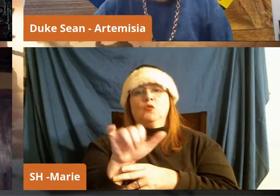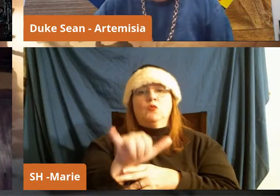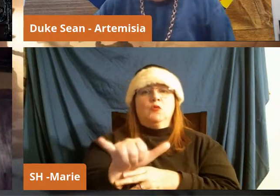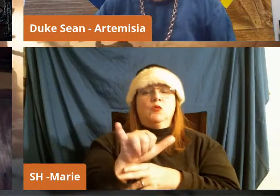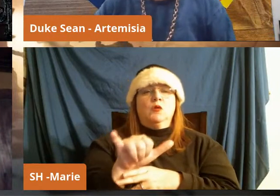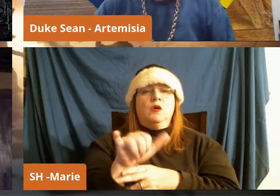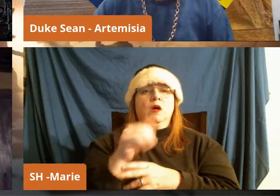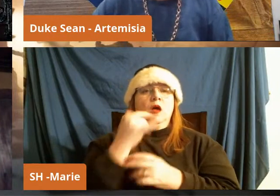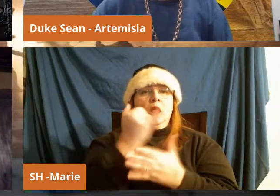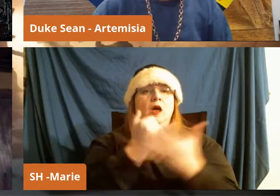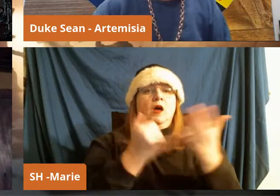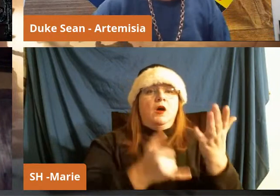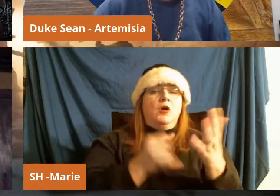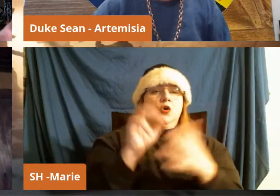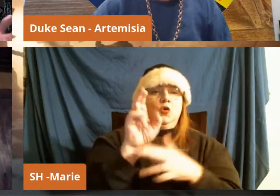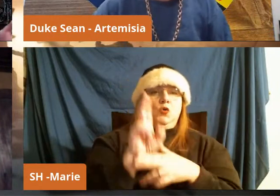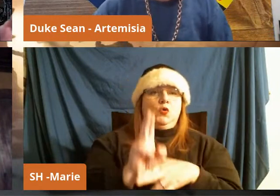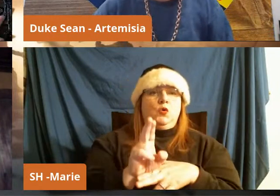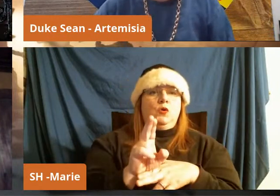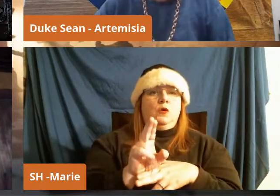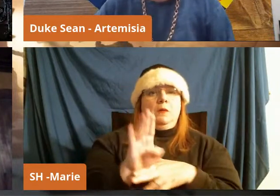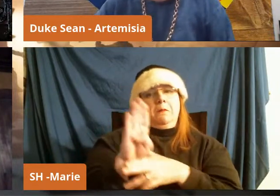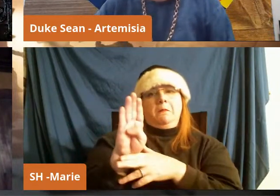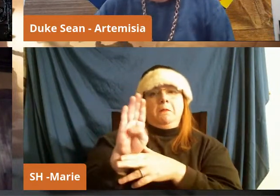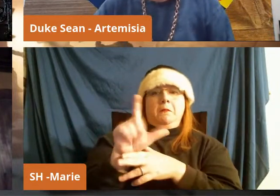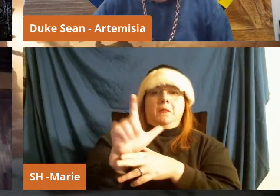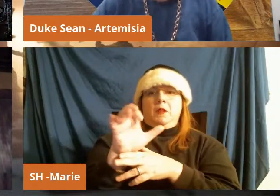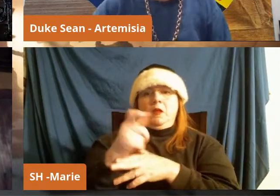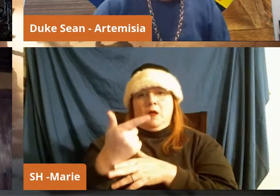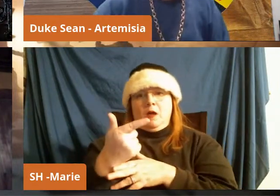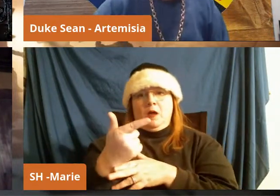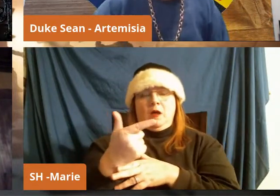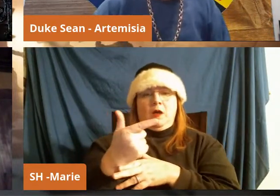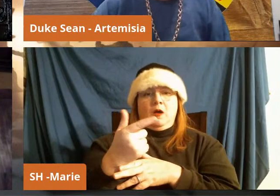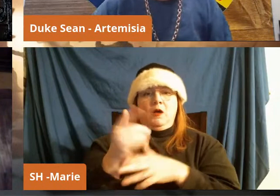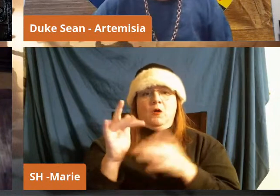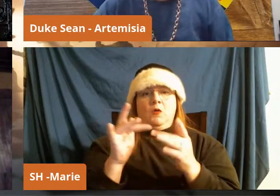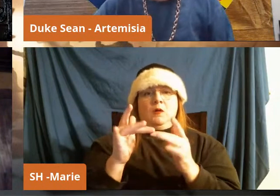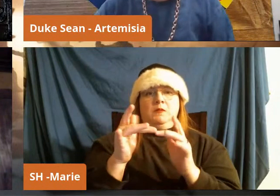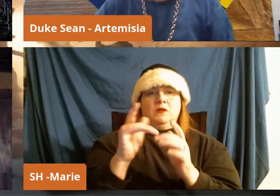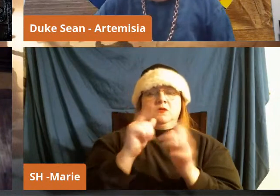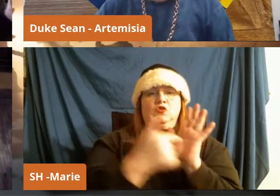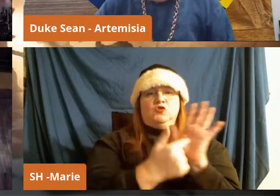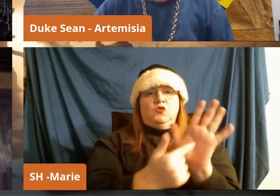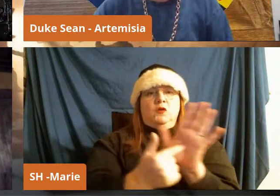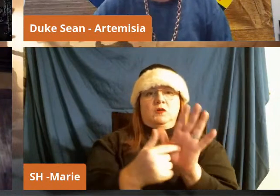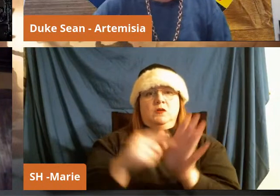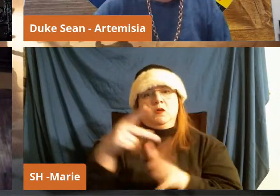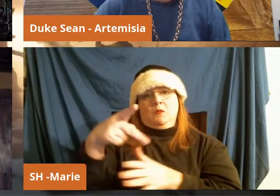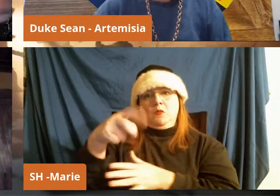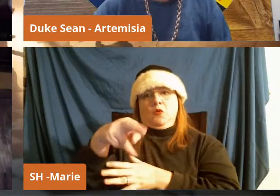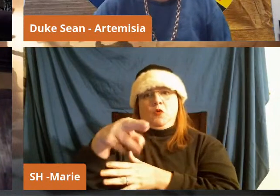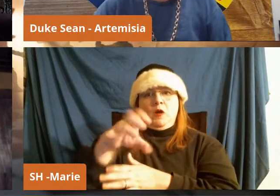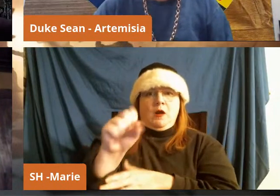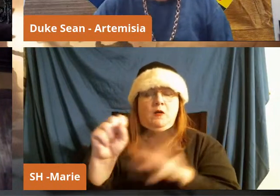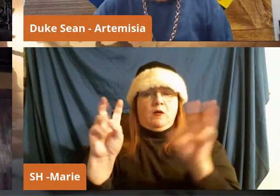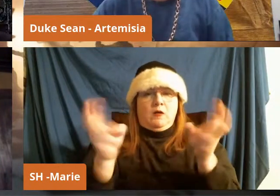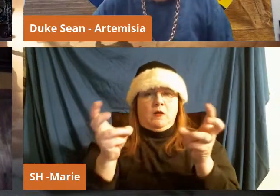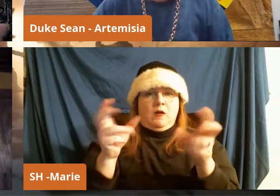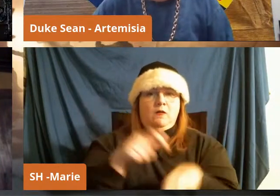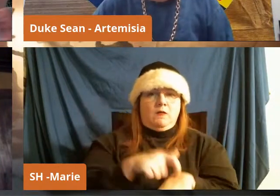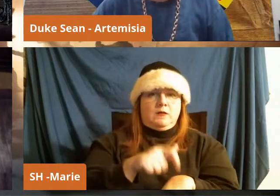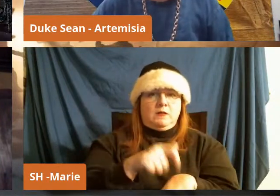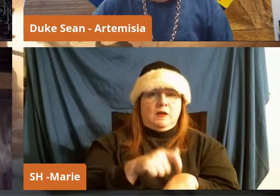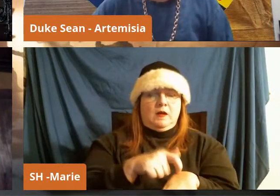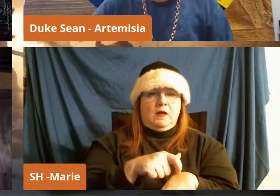I know a lot of the artisans use blogs and websites to show off their prowess sort of over time,